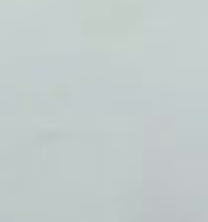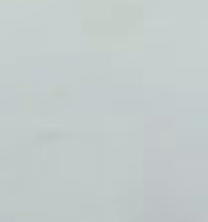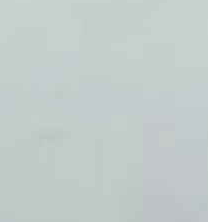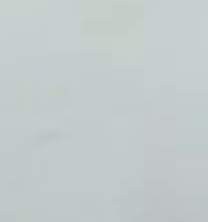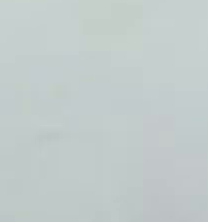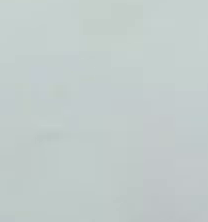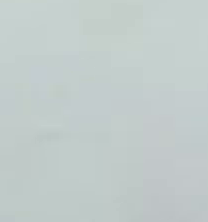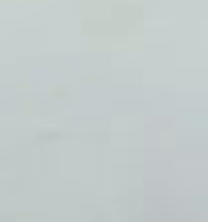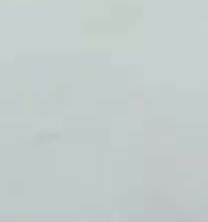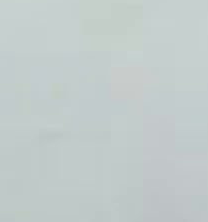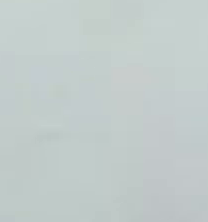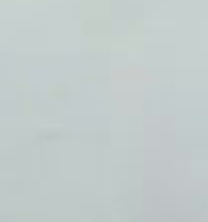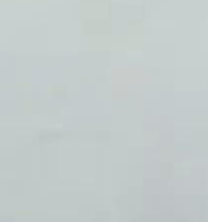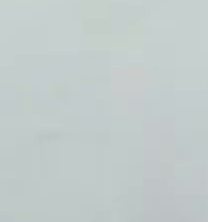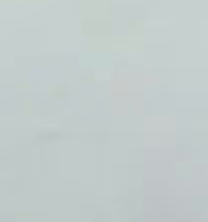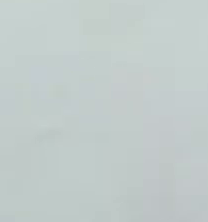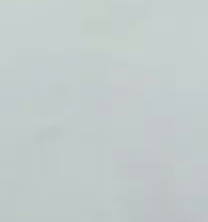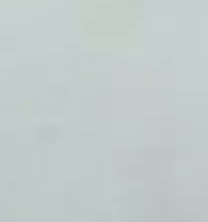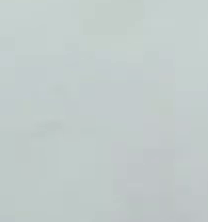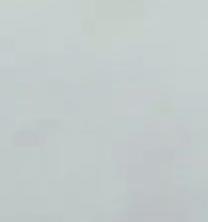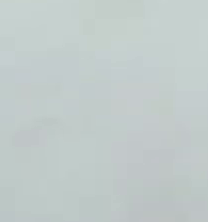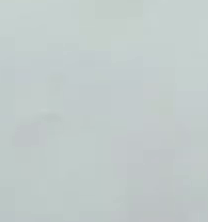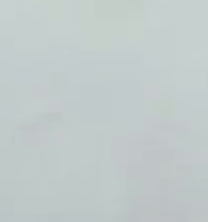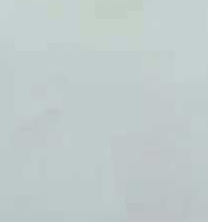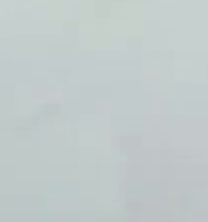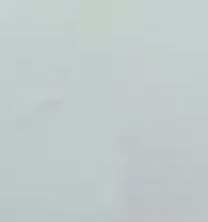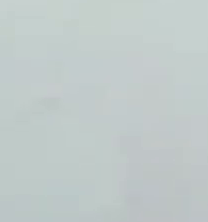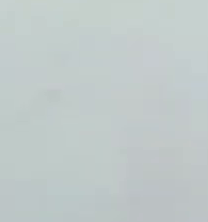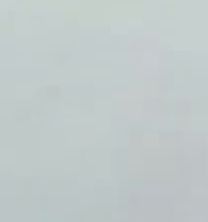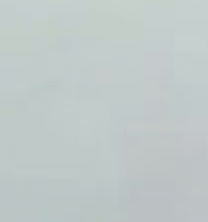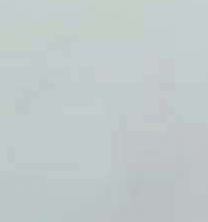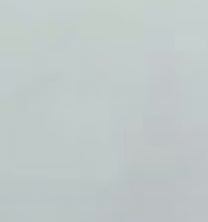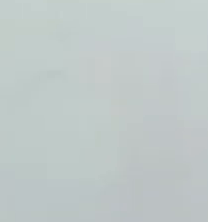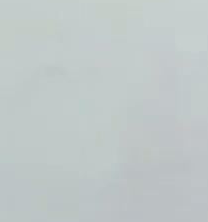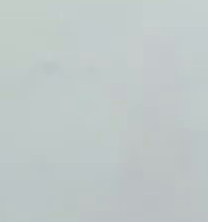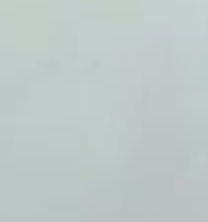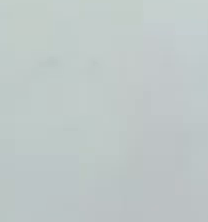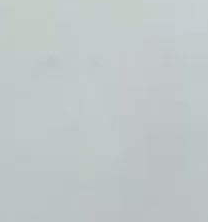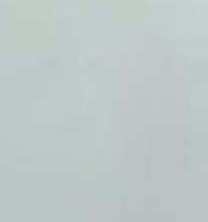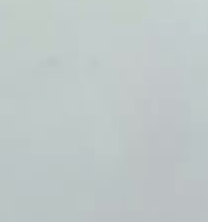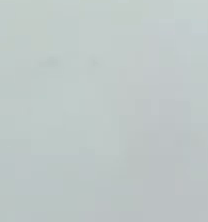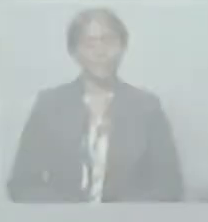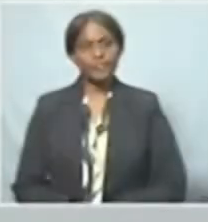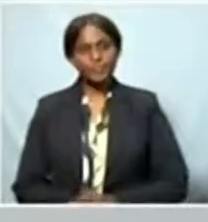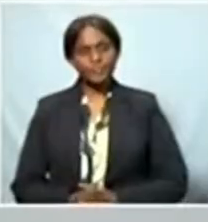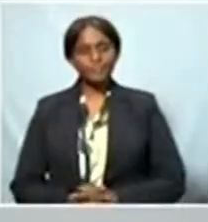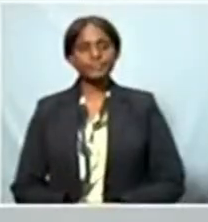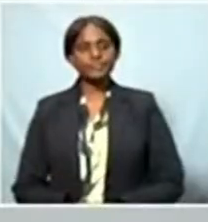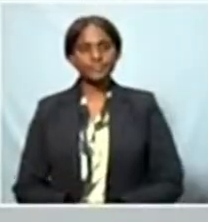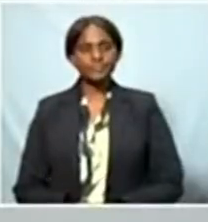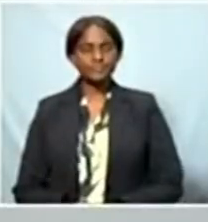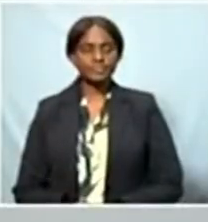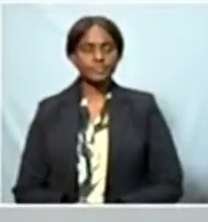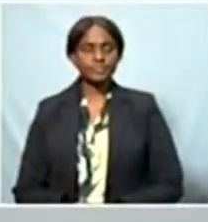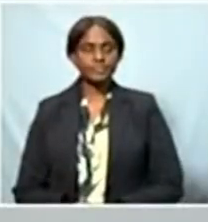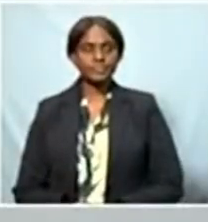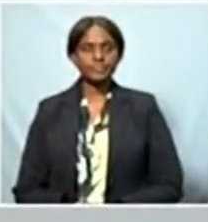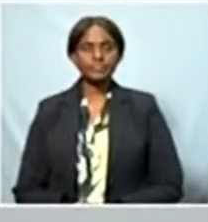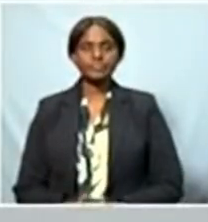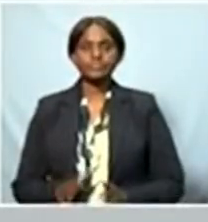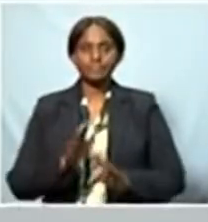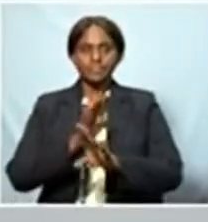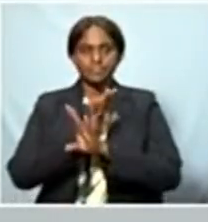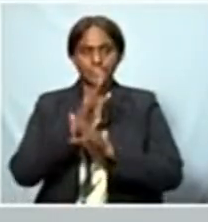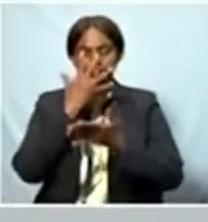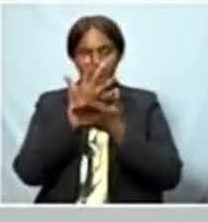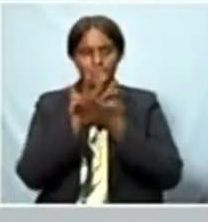Commission Act number 10 of 2016, which functions must be considered in the analysis of the budget estimates allocated to the Zambia Correctional